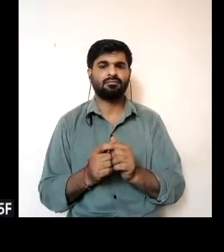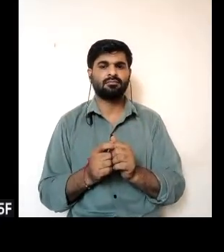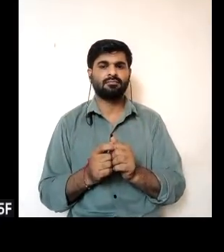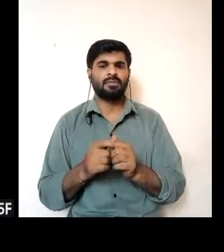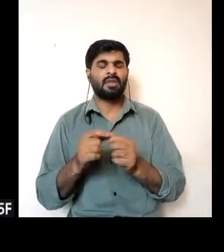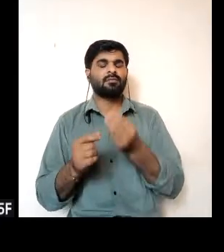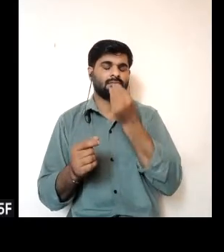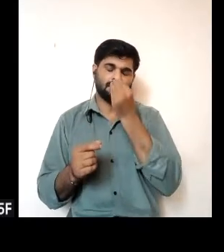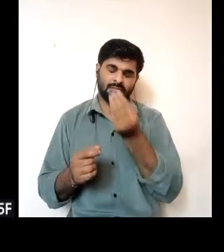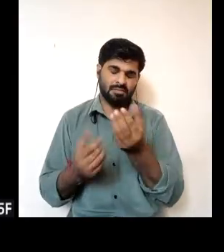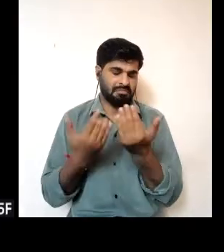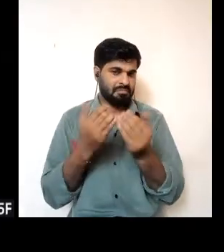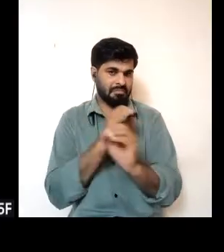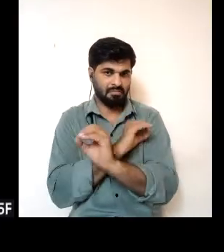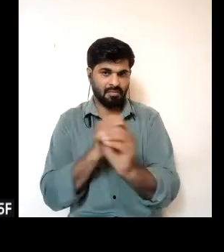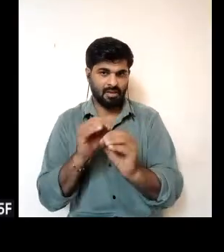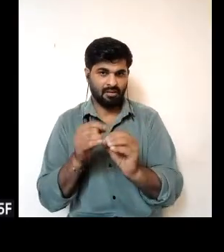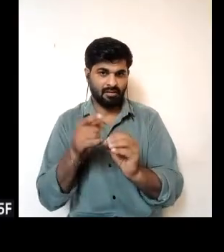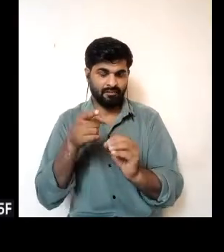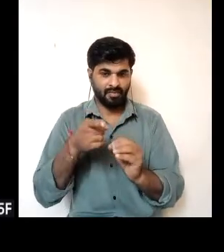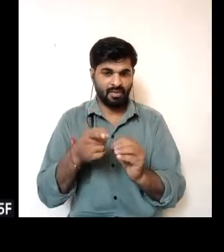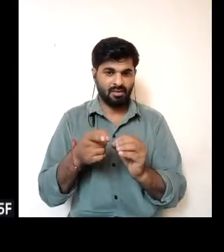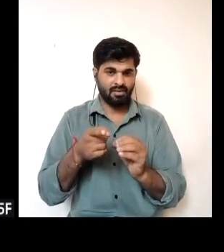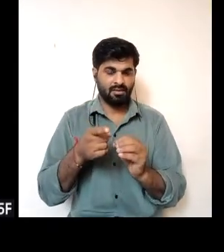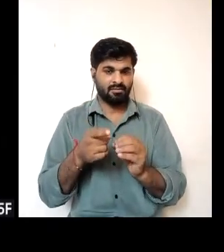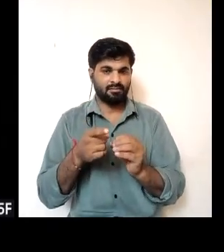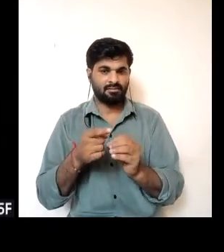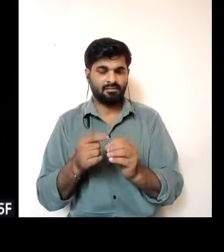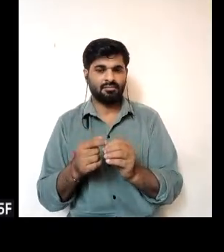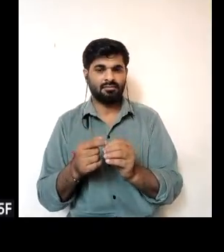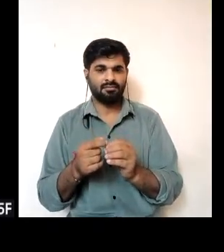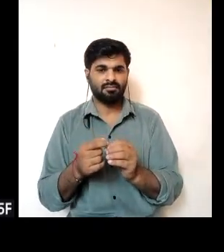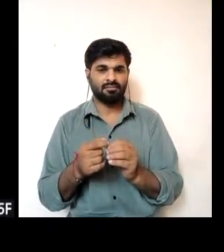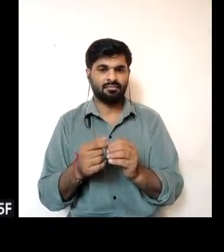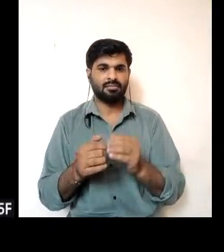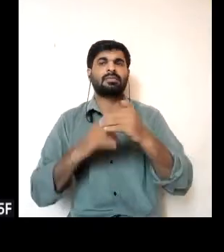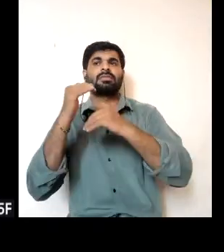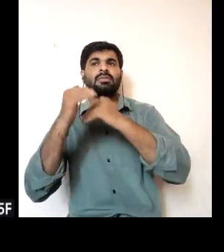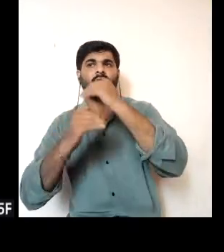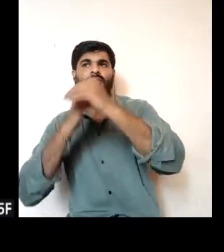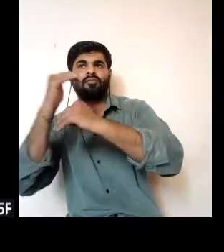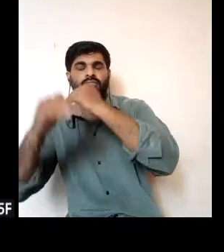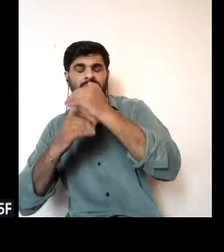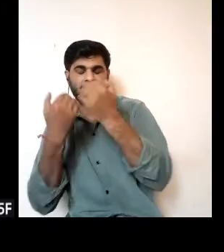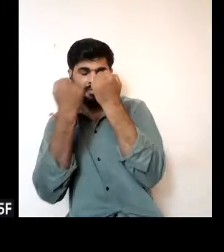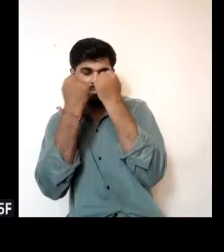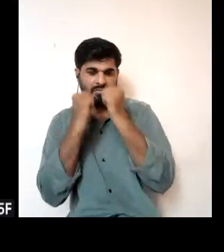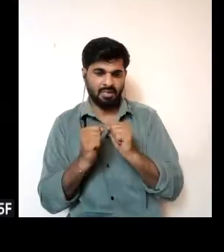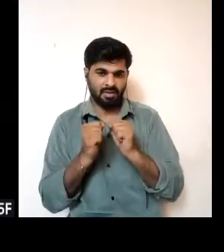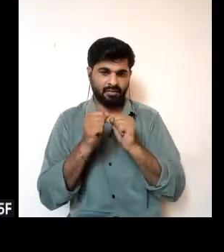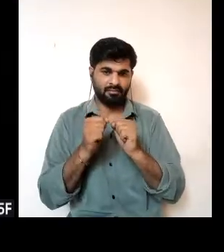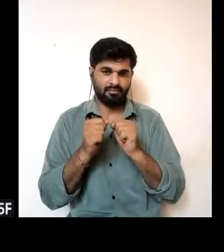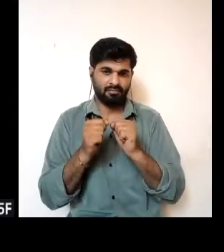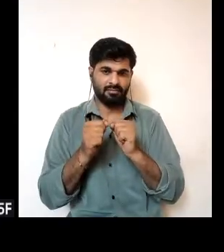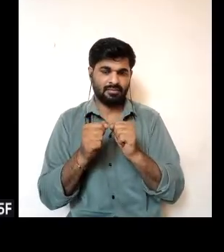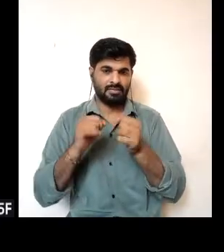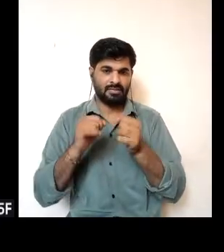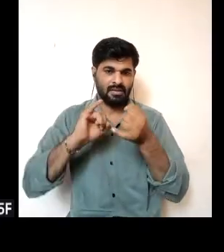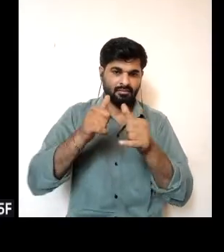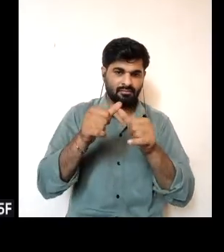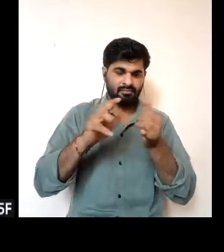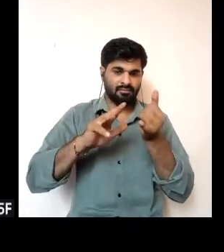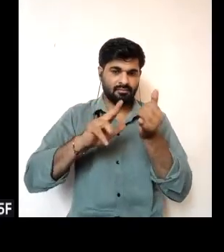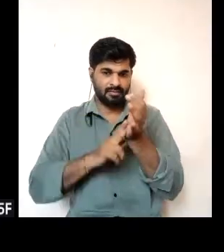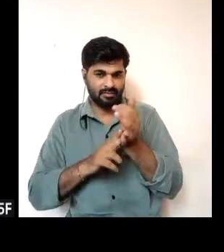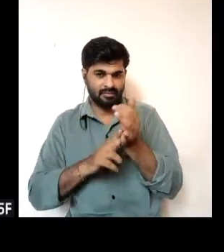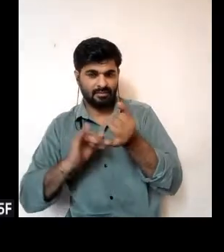And Census Commission also said that such a structure will not fit into, the Census Commission's question.